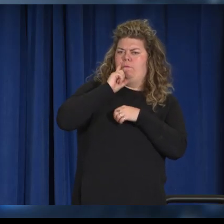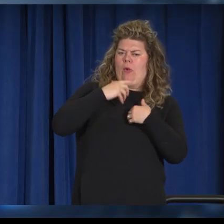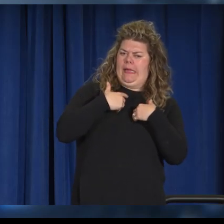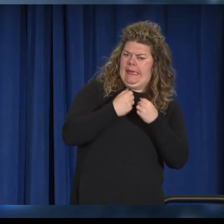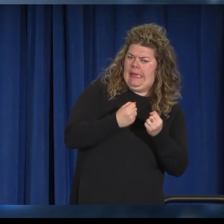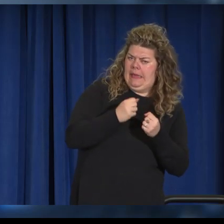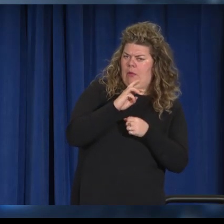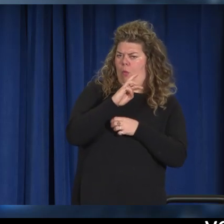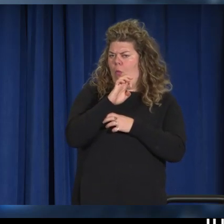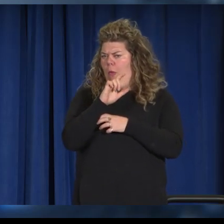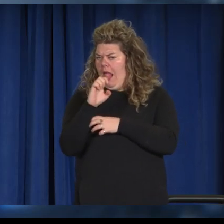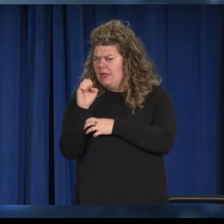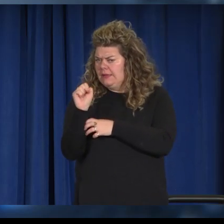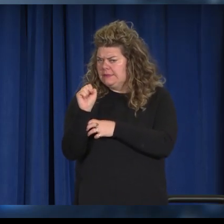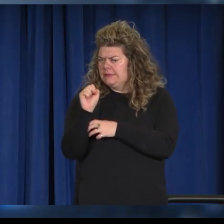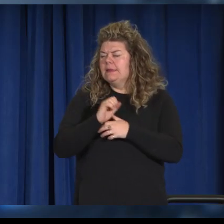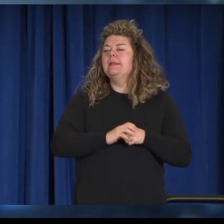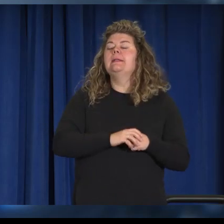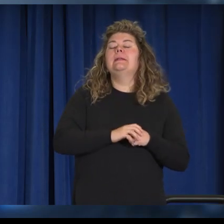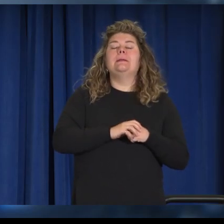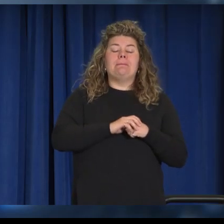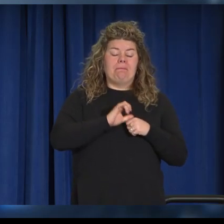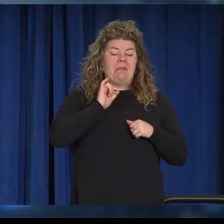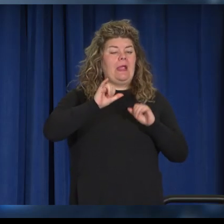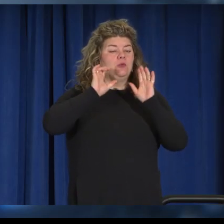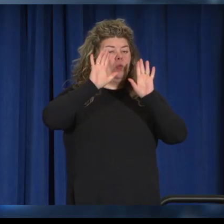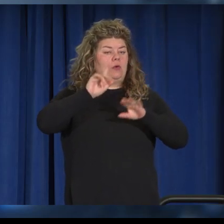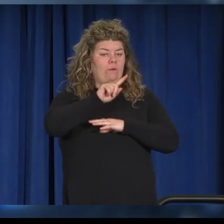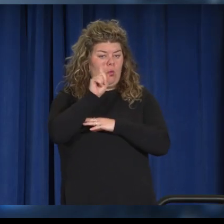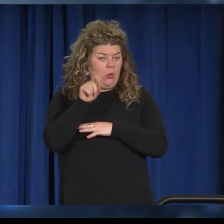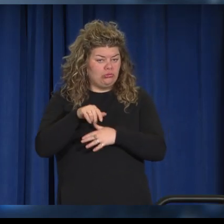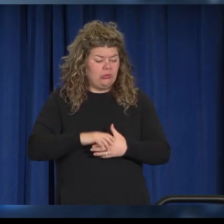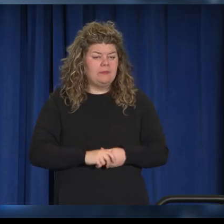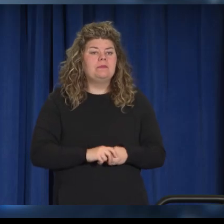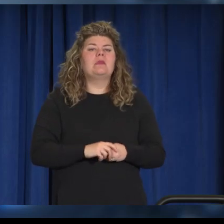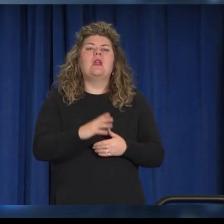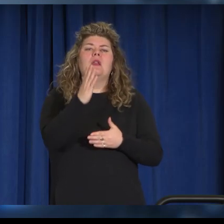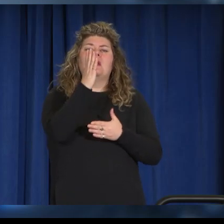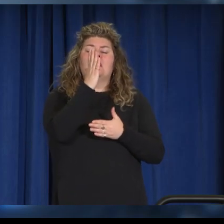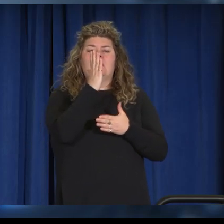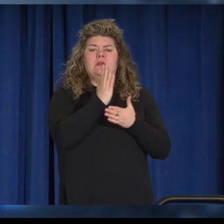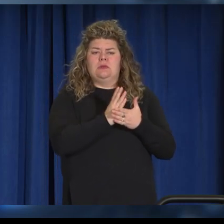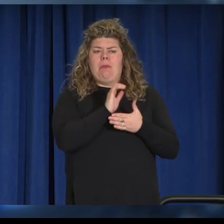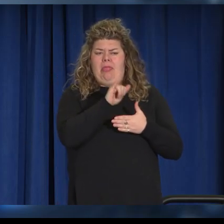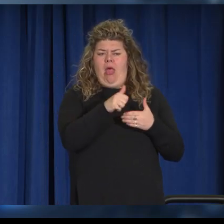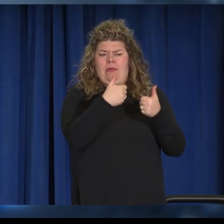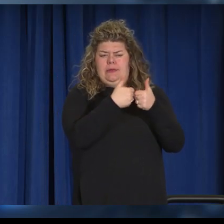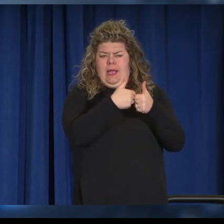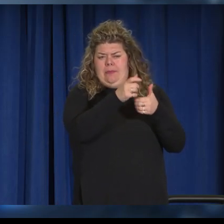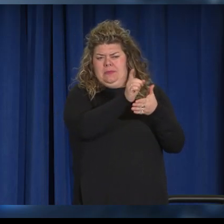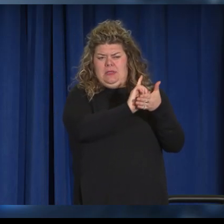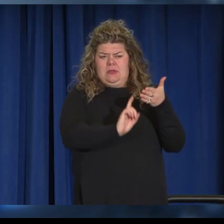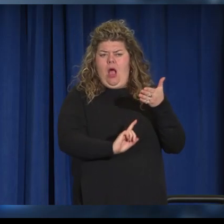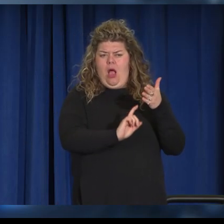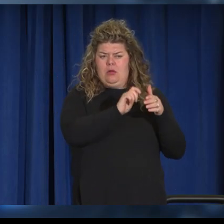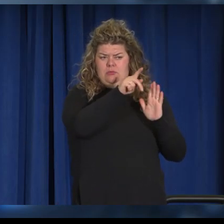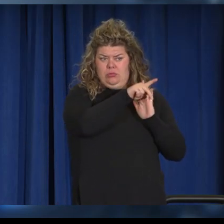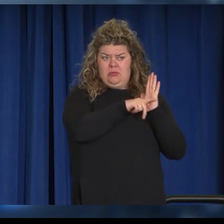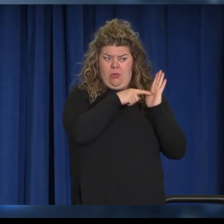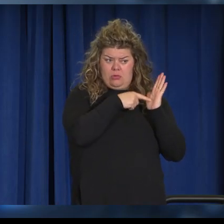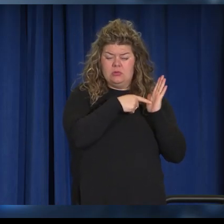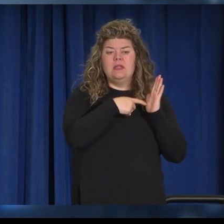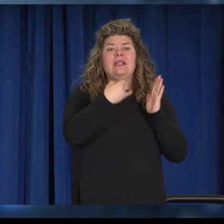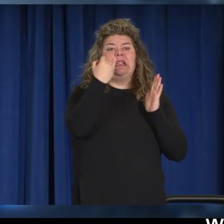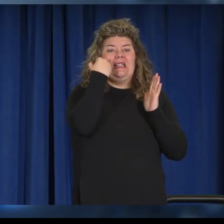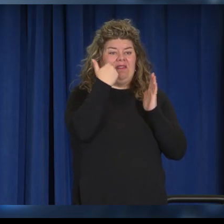Yeah, really, that's a wonderful question. We found some of the game design principles, the games that have